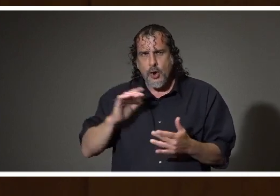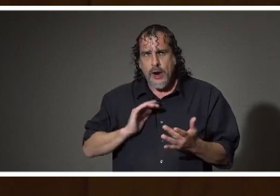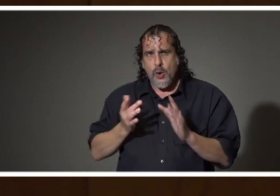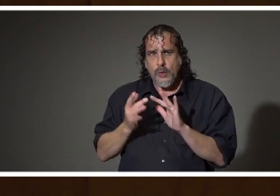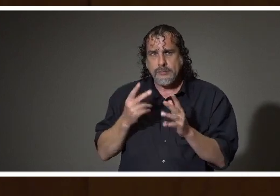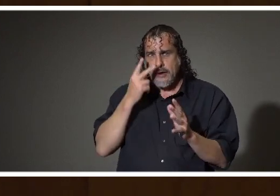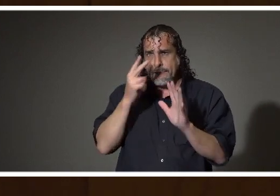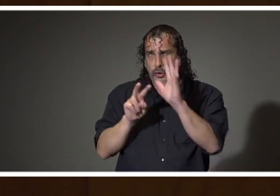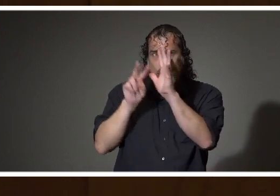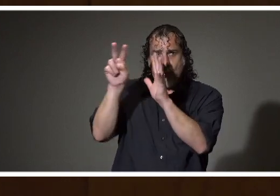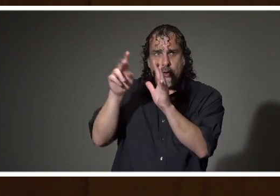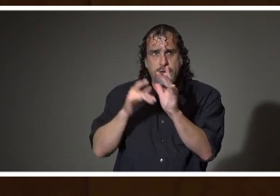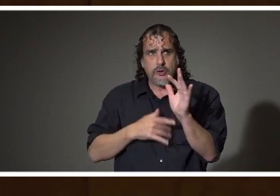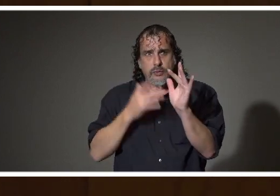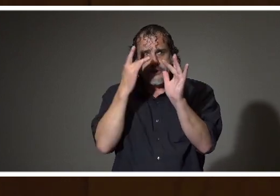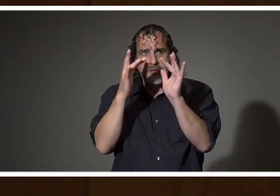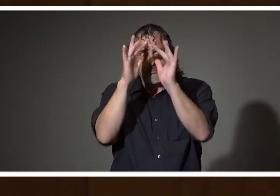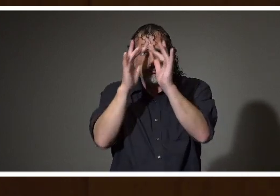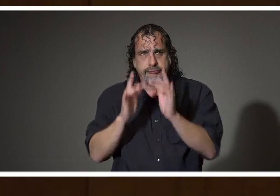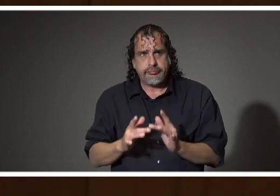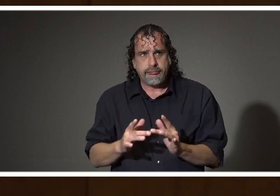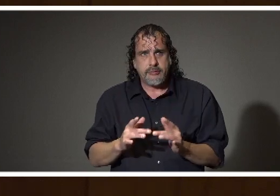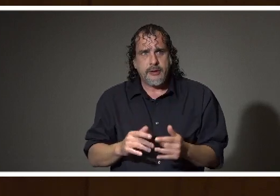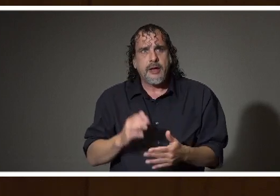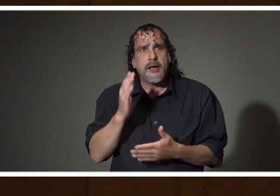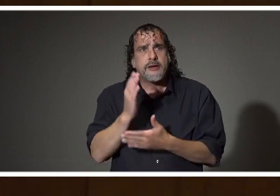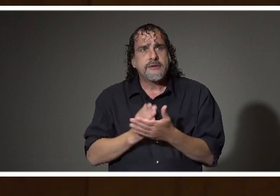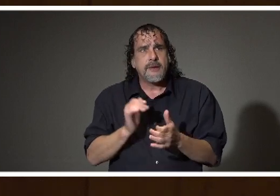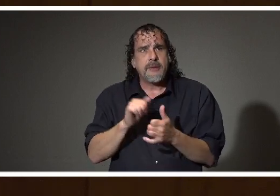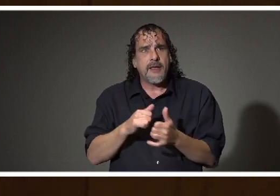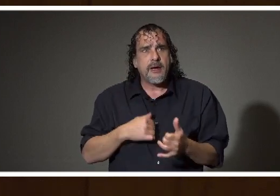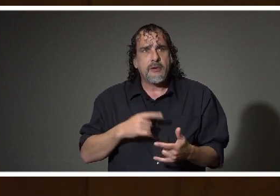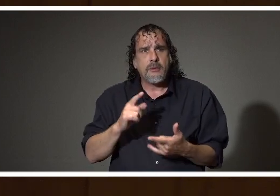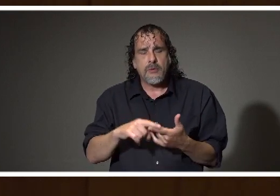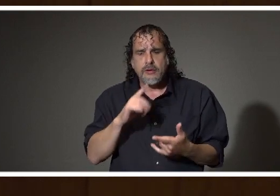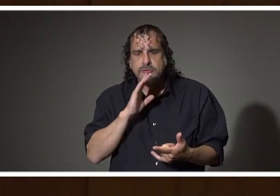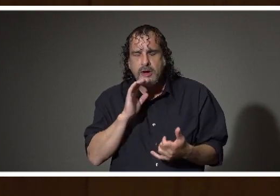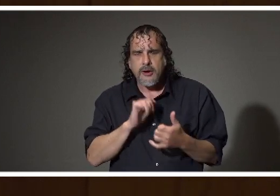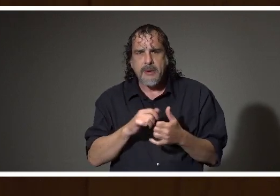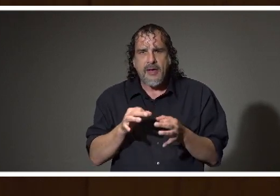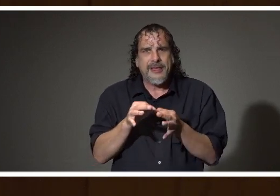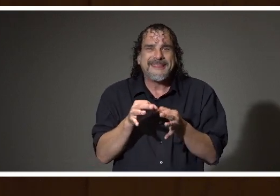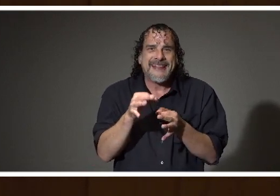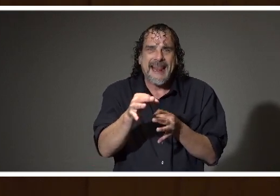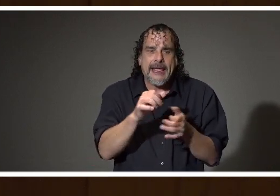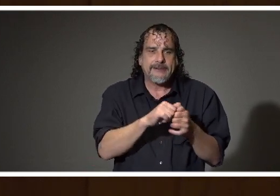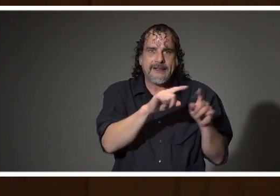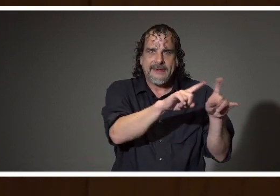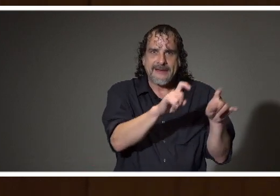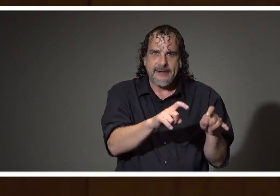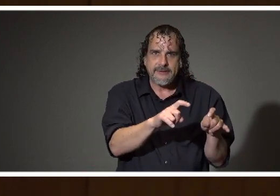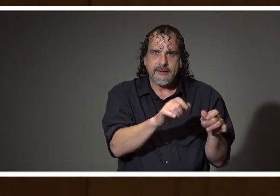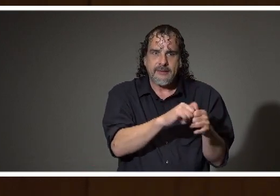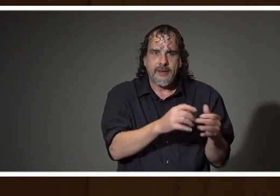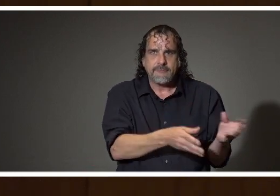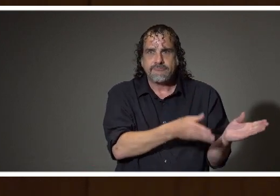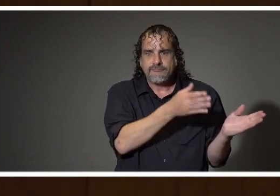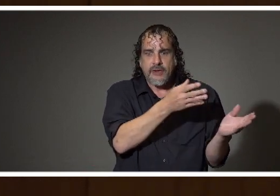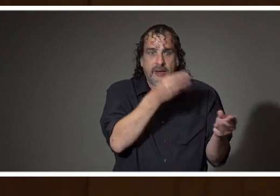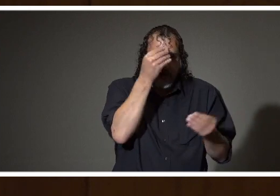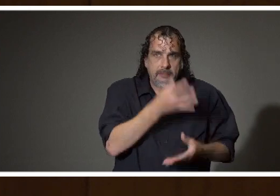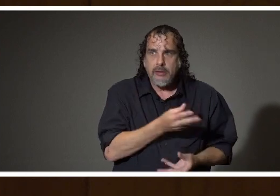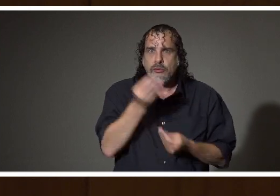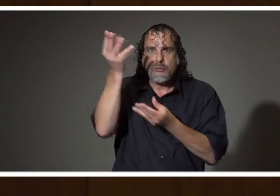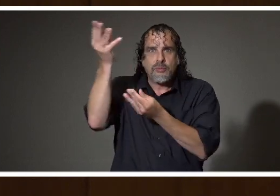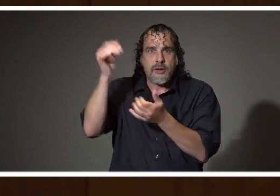website. Some of it's going to reflect testing delays that are intrinsic in the system. But certainly we're still